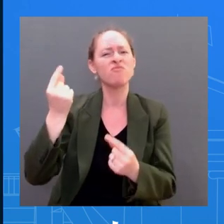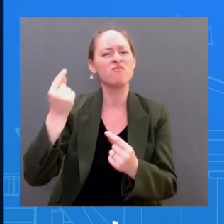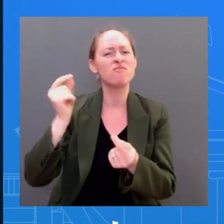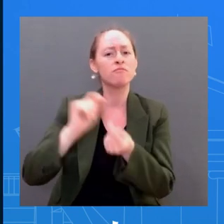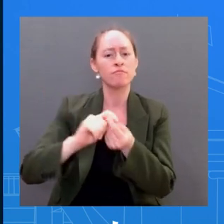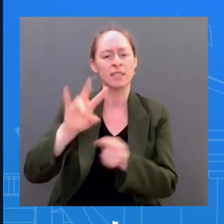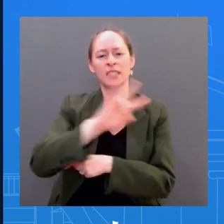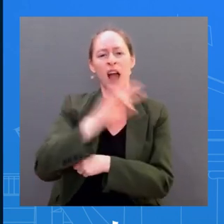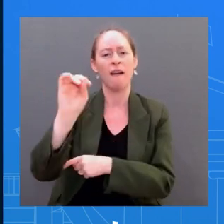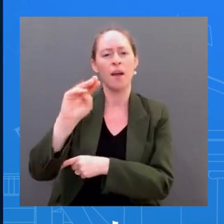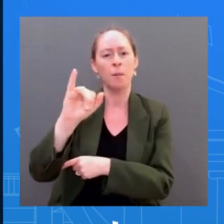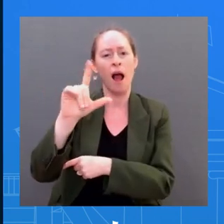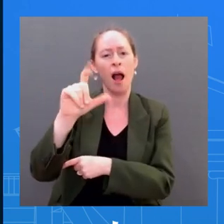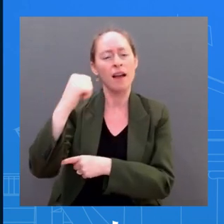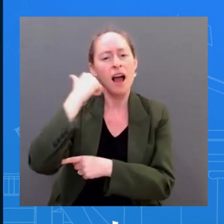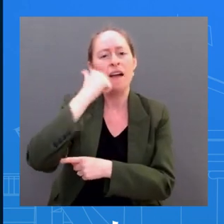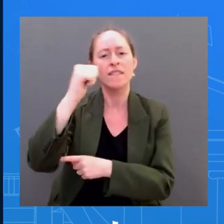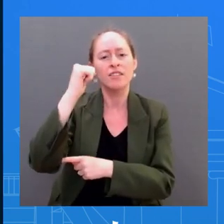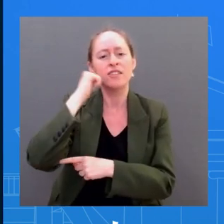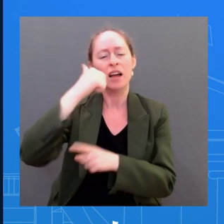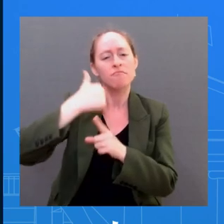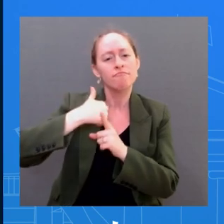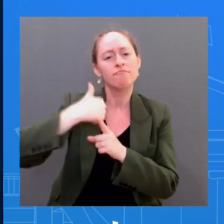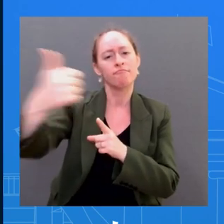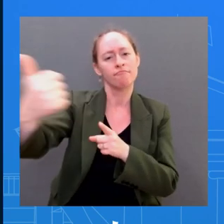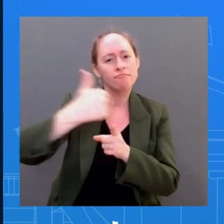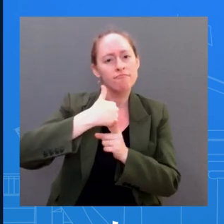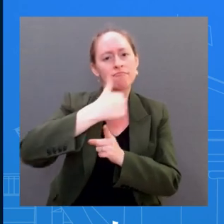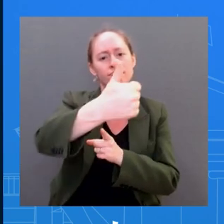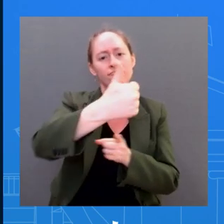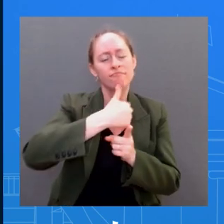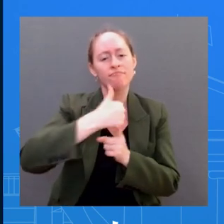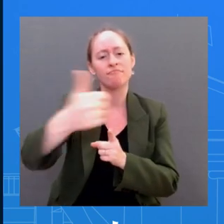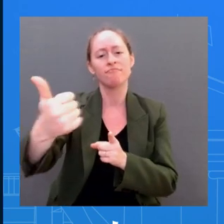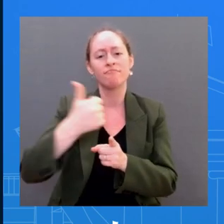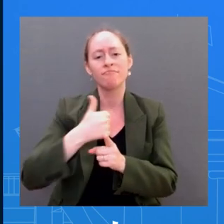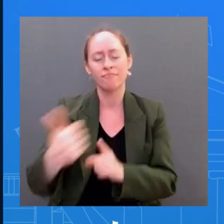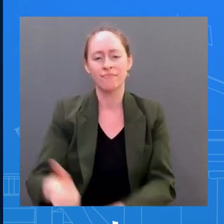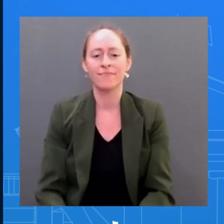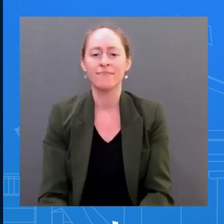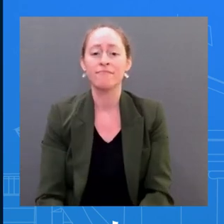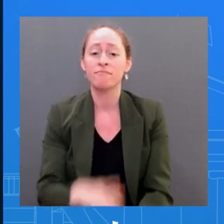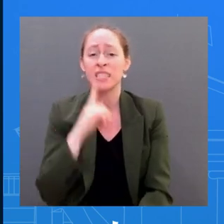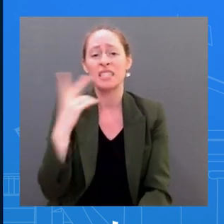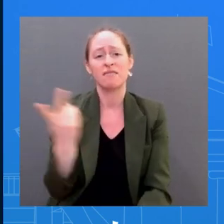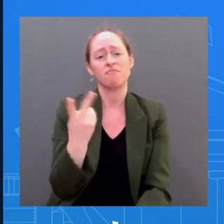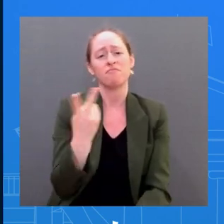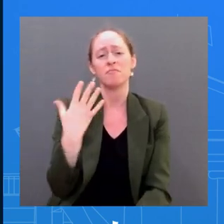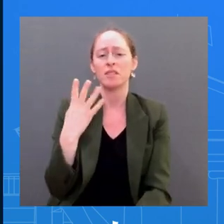the family. Both worked overtime to support their four kids.